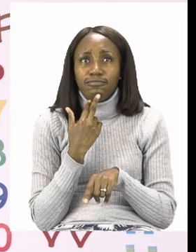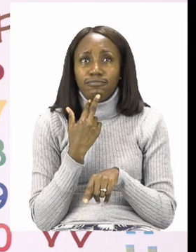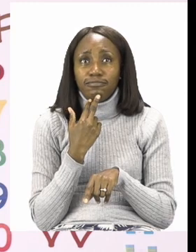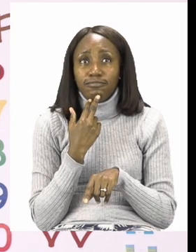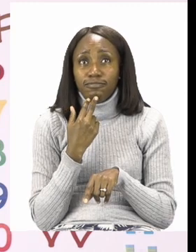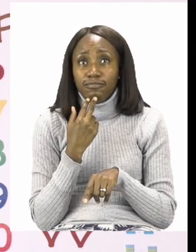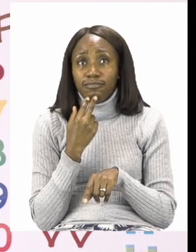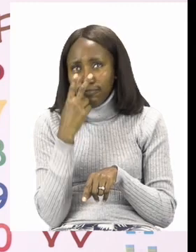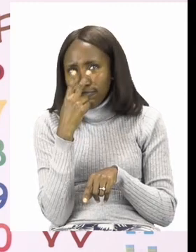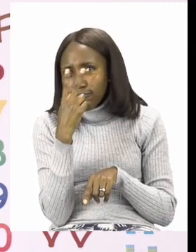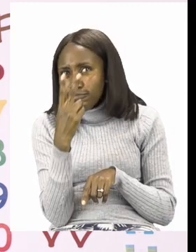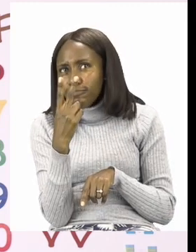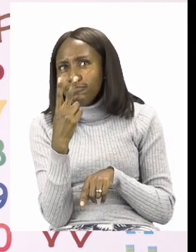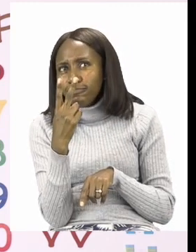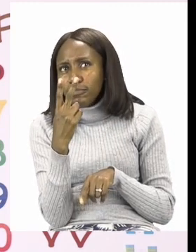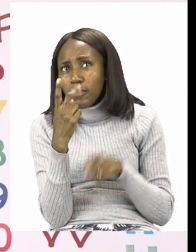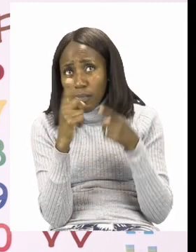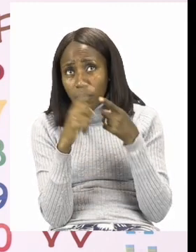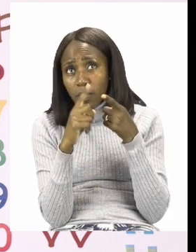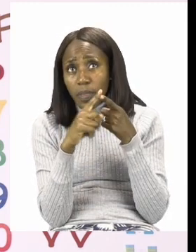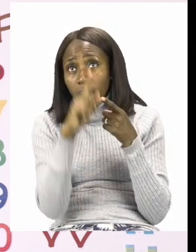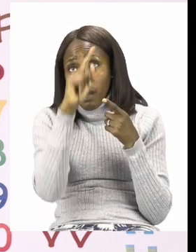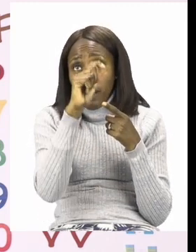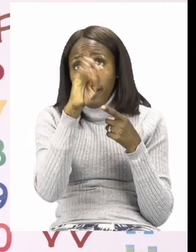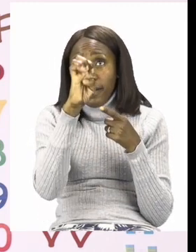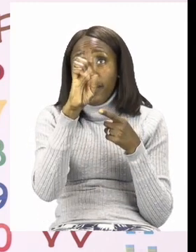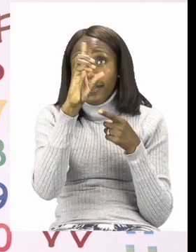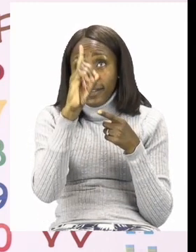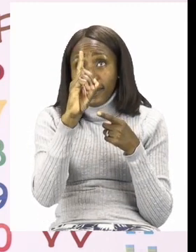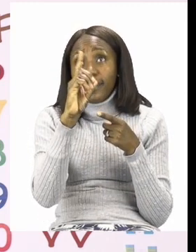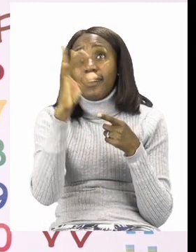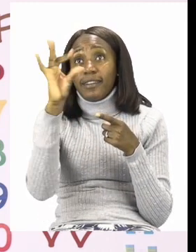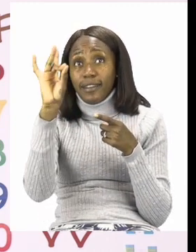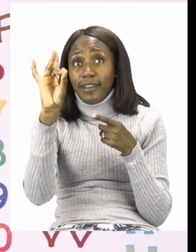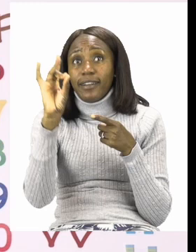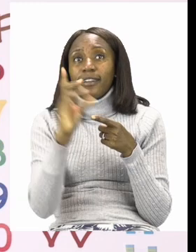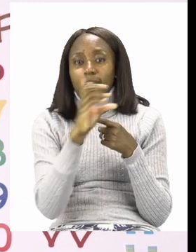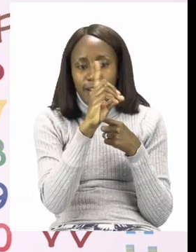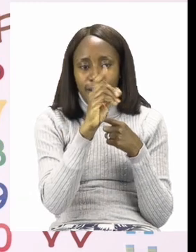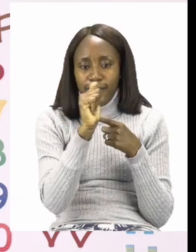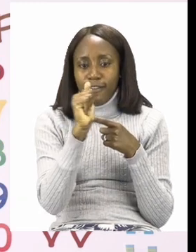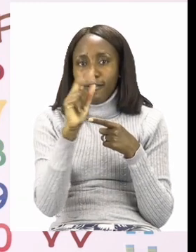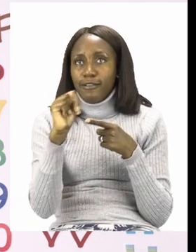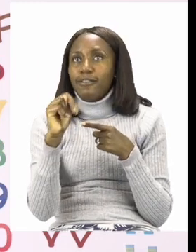If you said Ted and Dan, then great job,